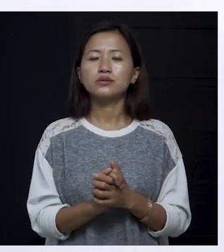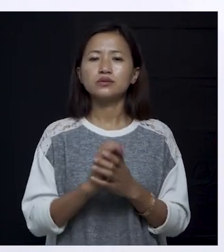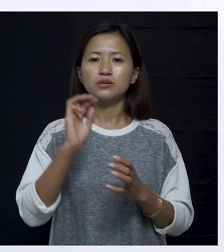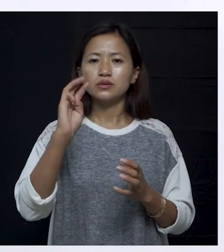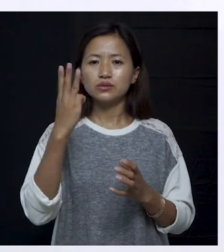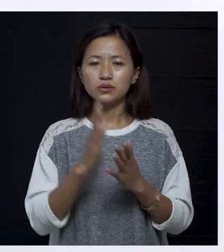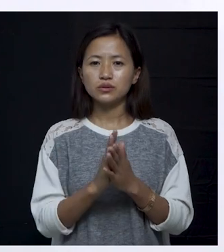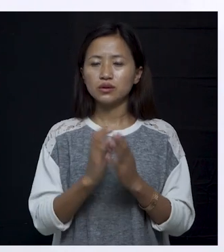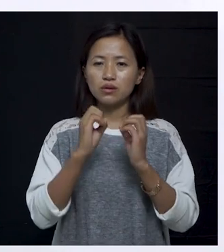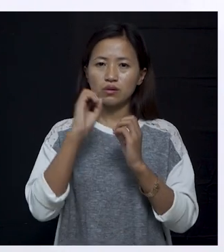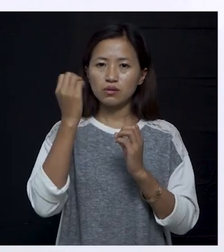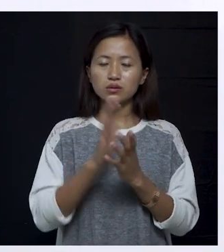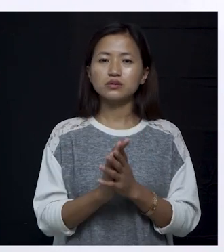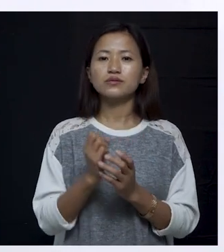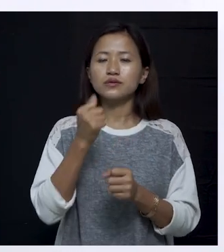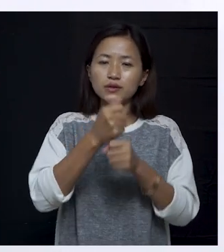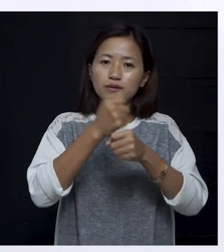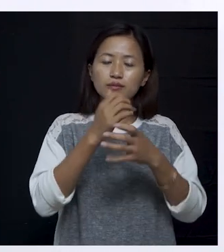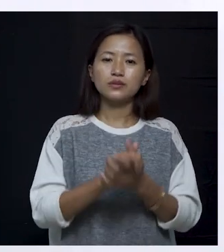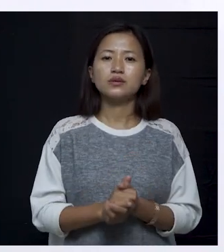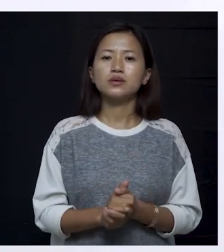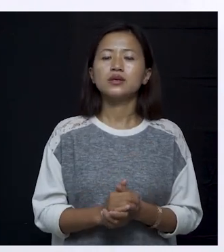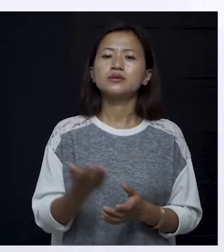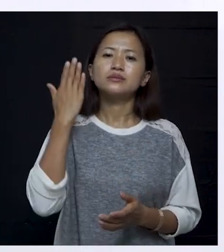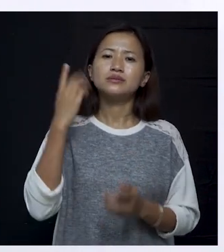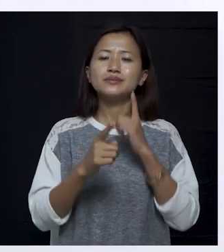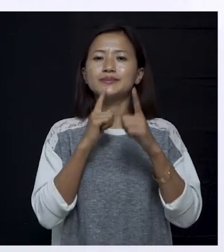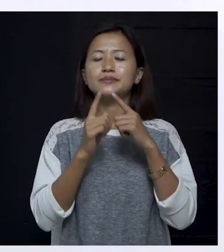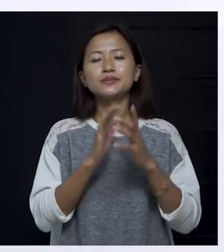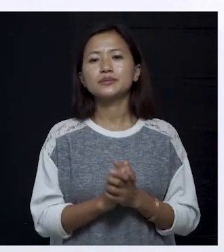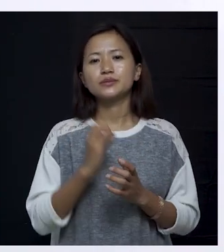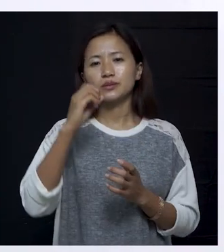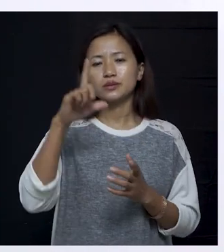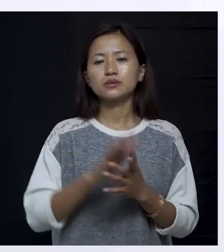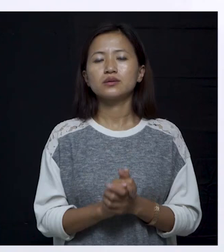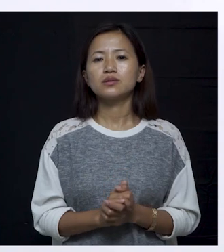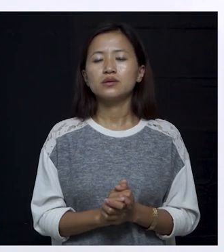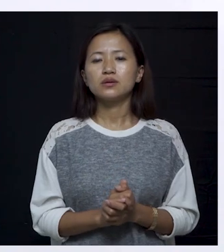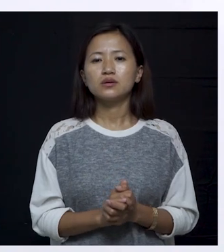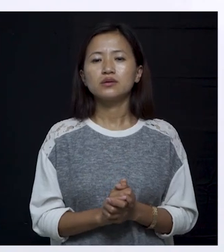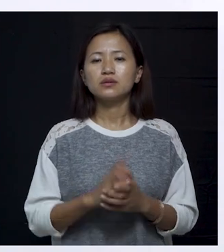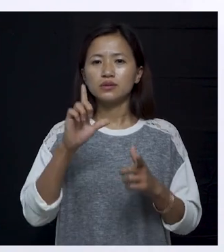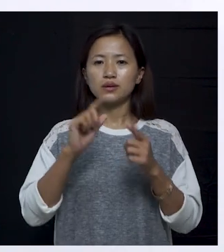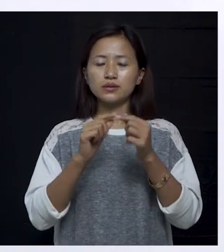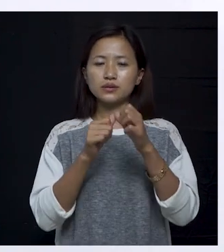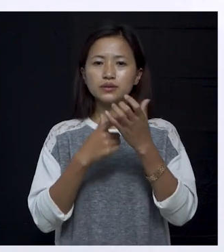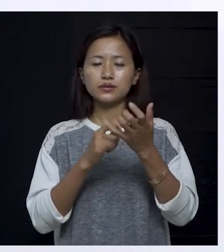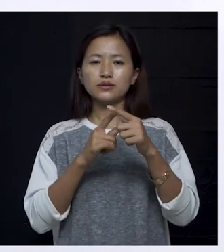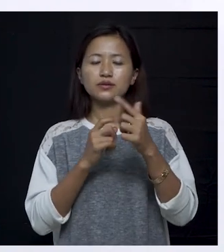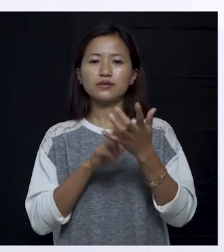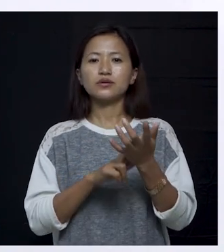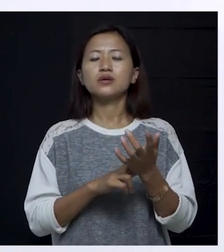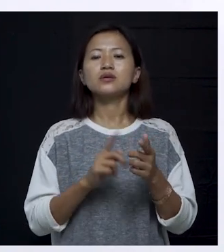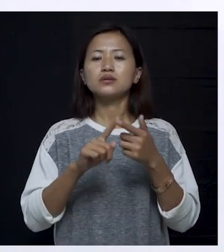three organs of the government. We have already discussed that in the previous classes, the three organs, that is legislative,